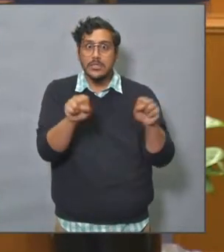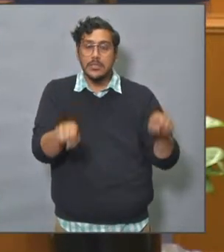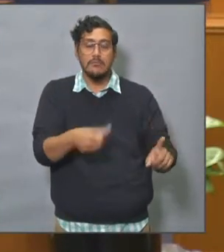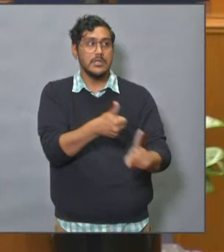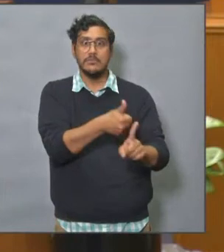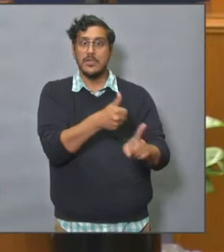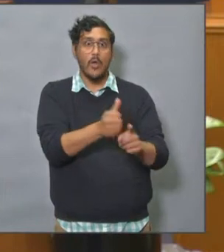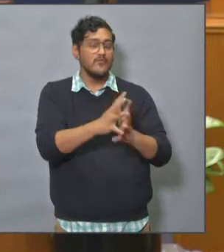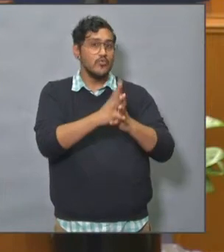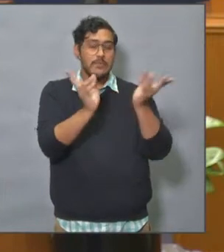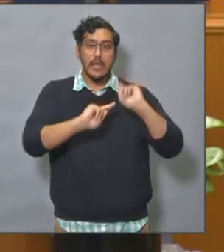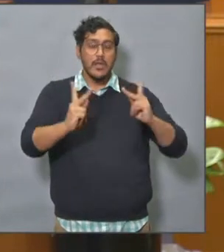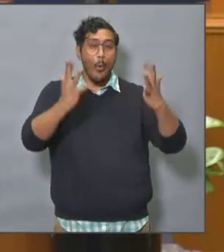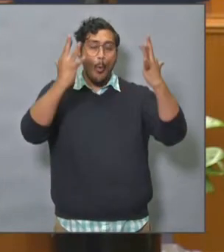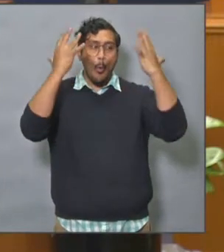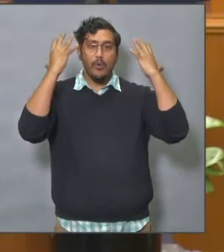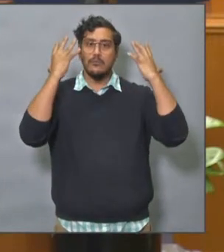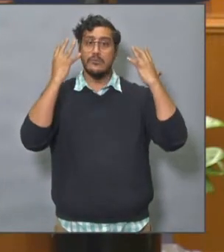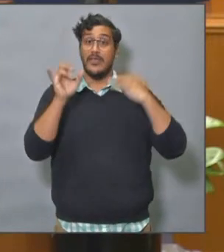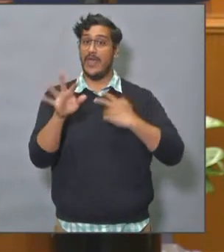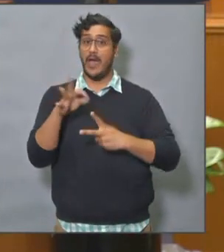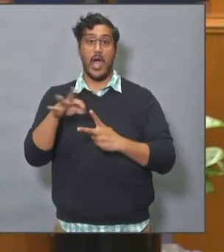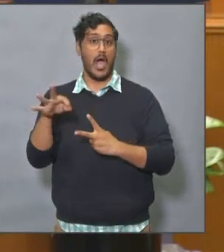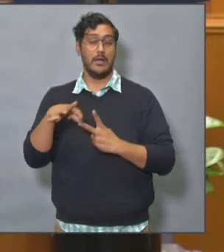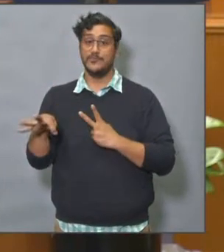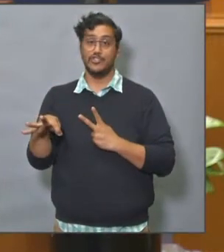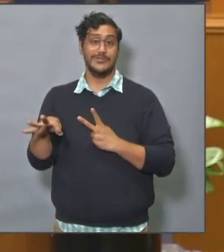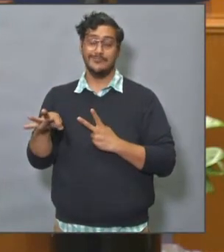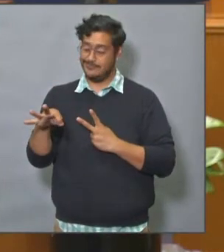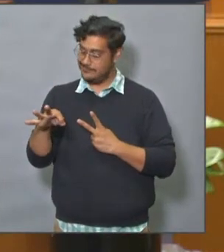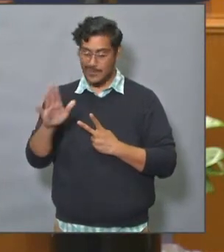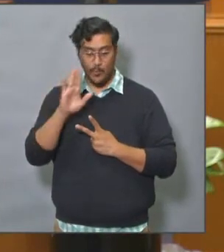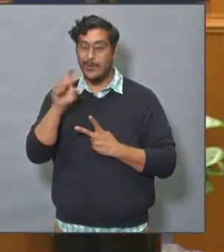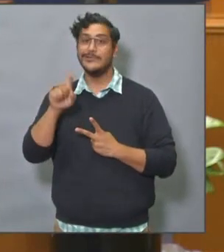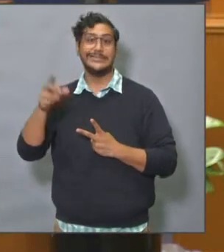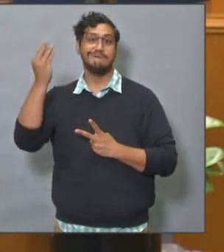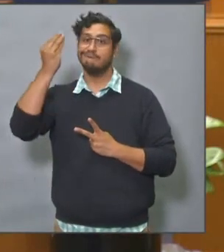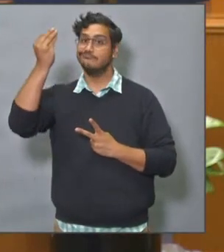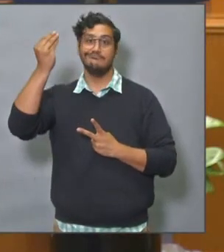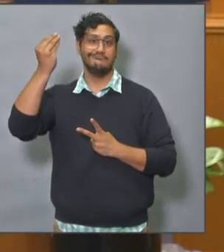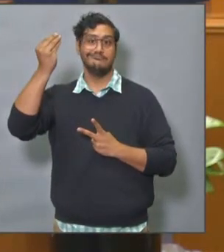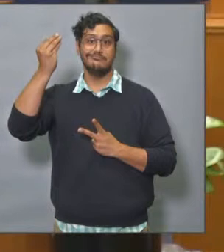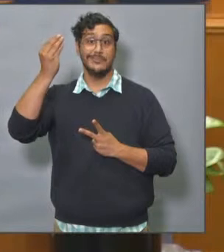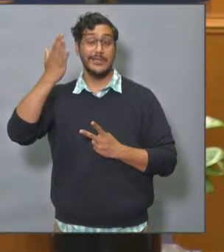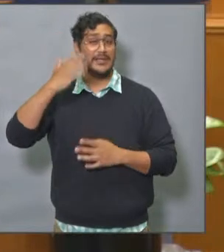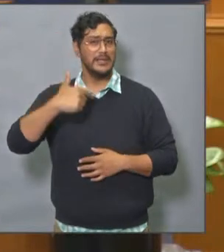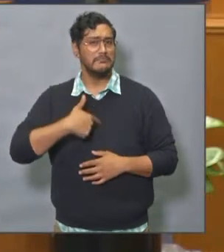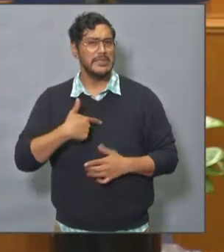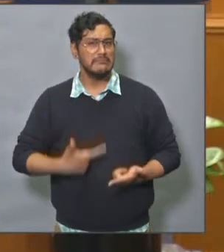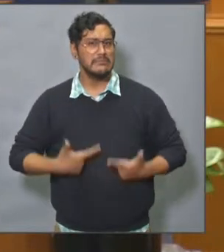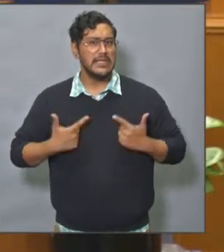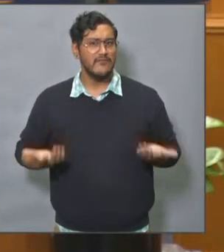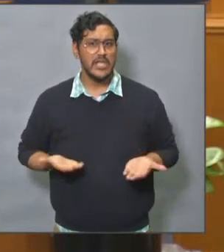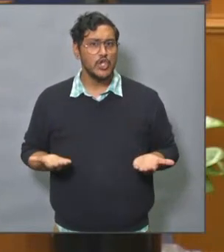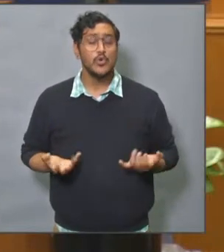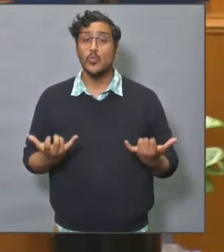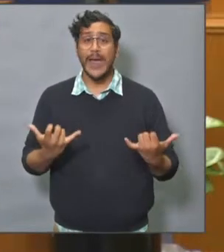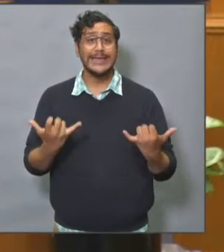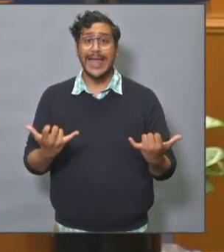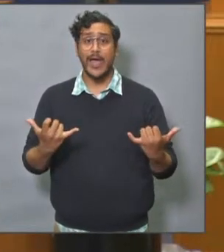that option on the table. What I can honestly just say as a person who lives here, it's kind of in everybody's hands right